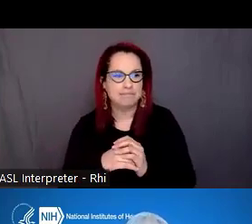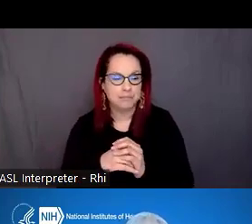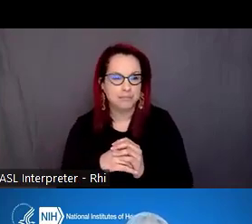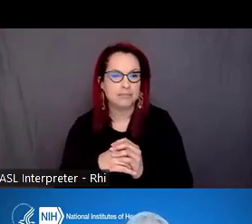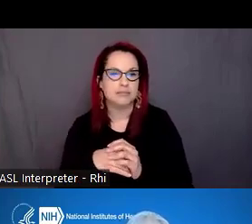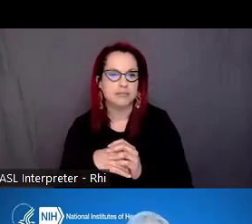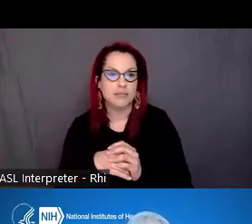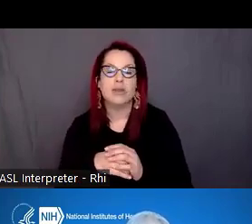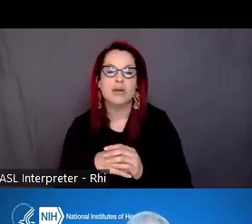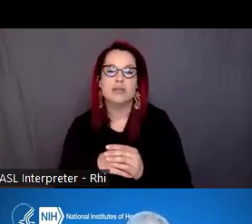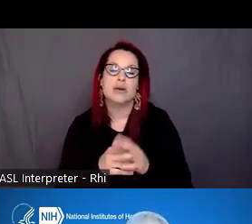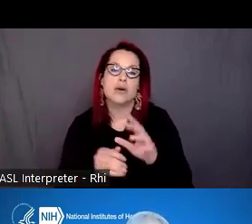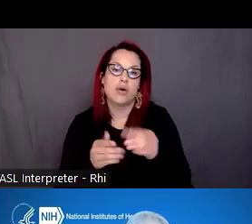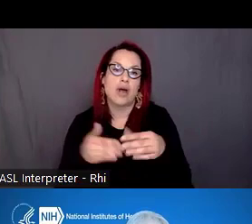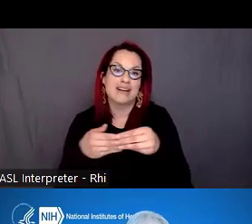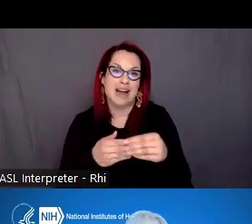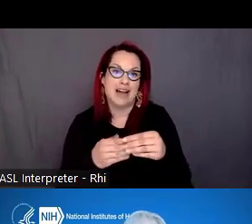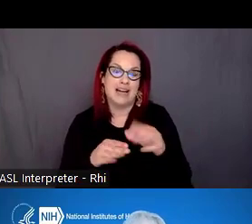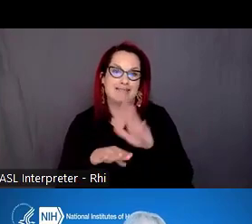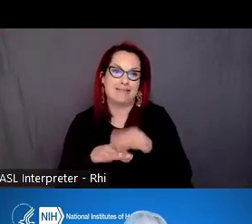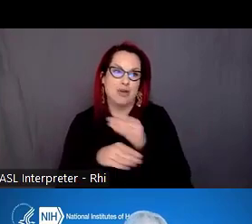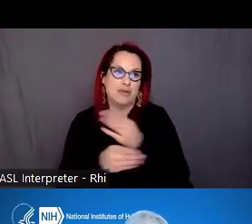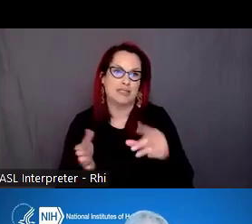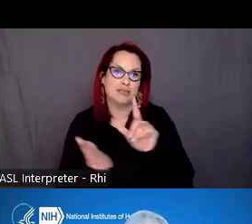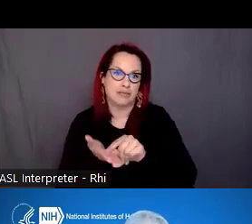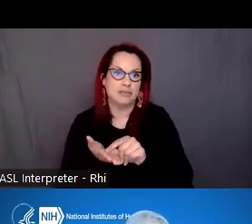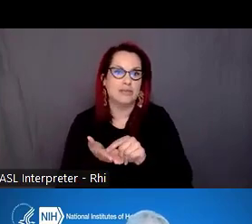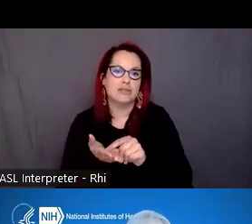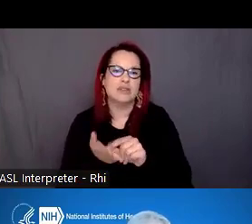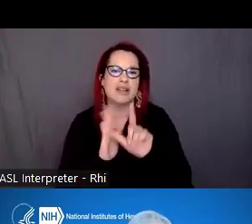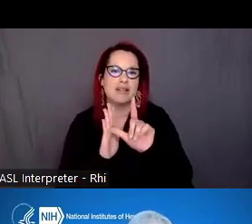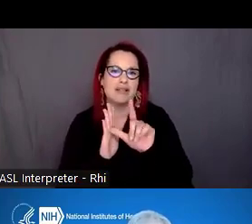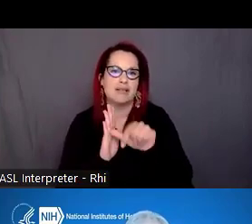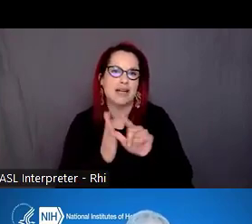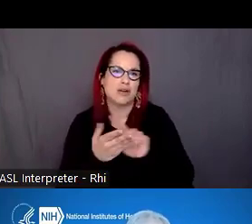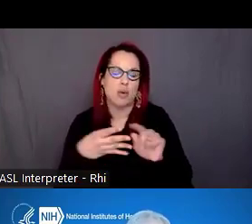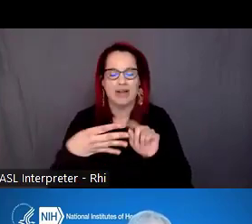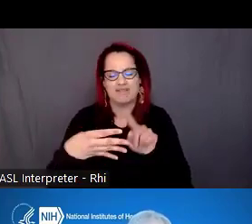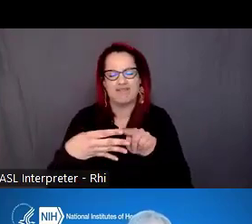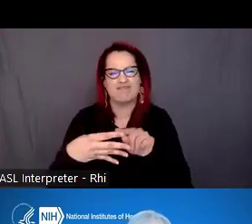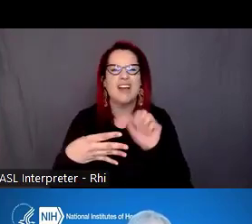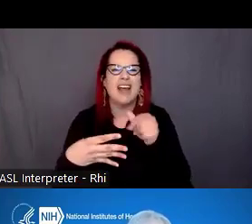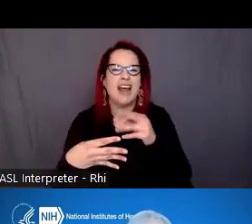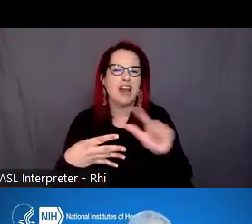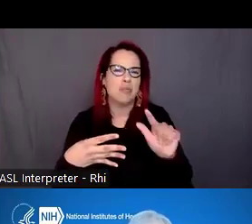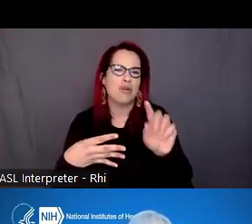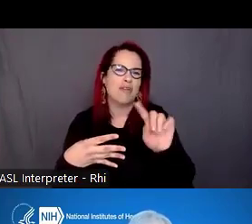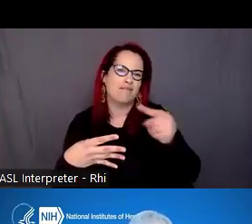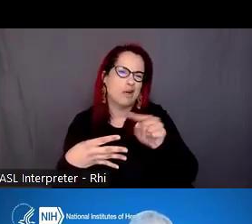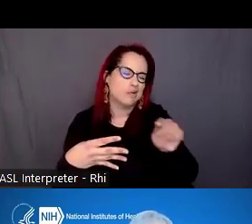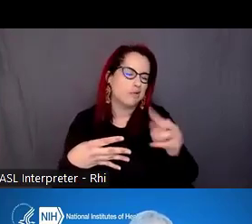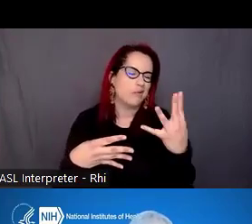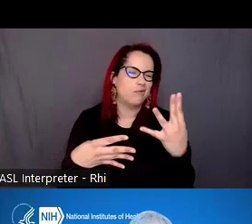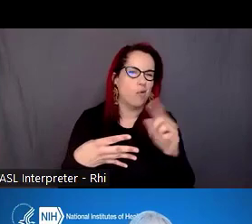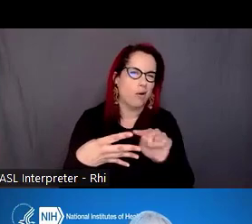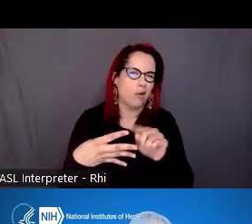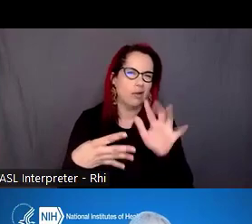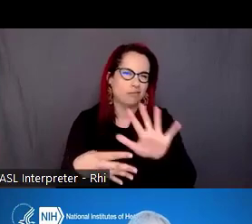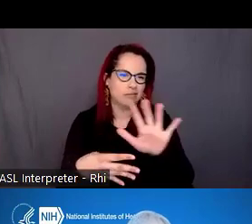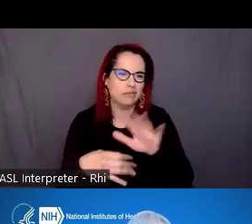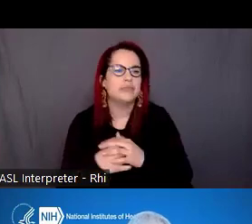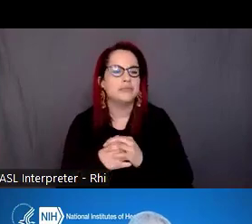be publishing these guide notices late in the week of April 1st, likely around the 4th.